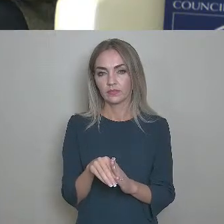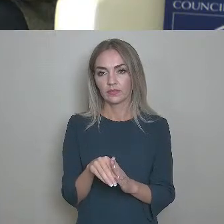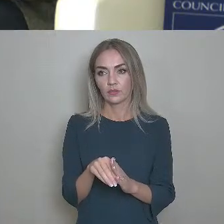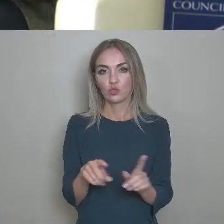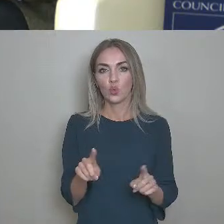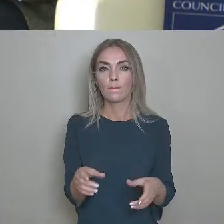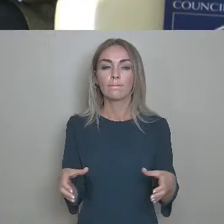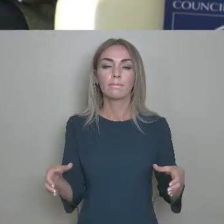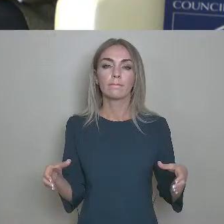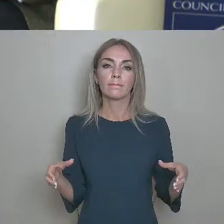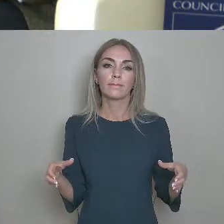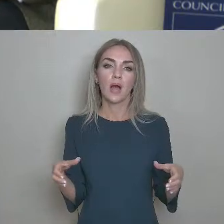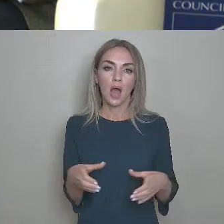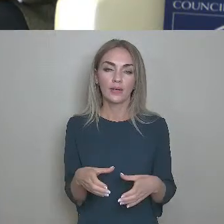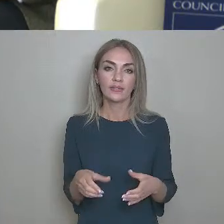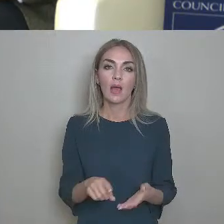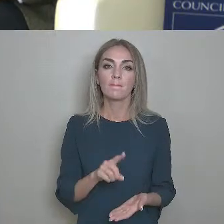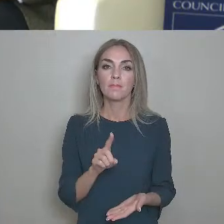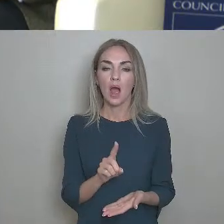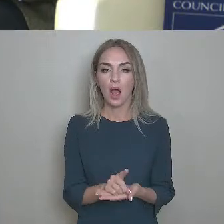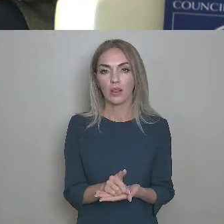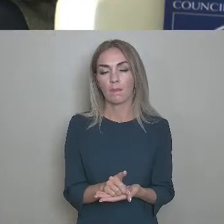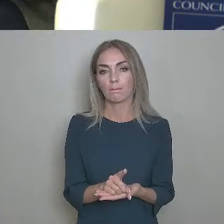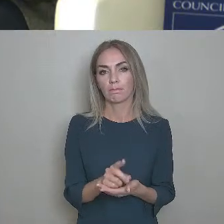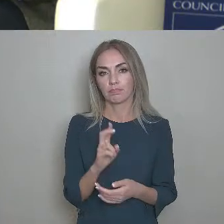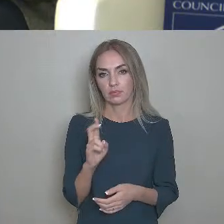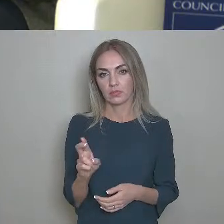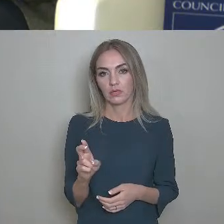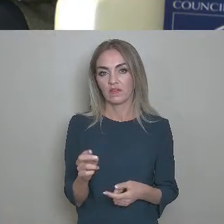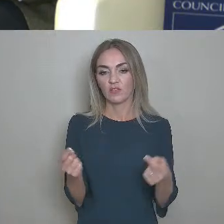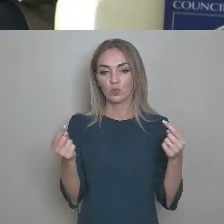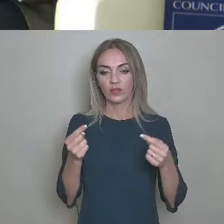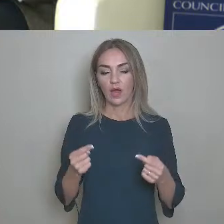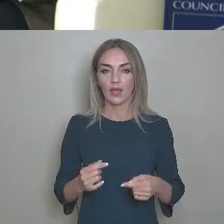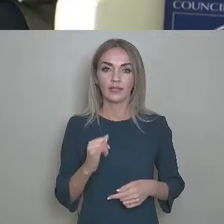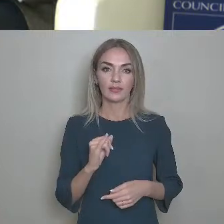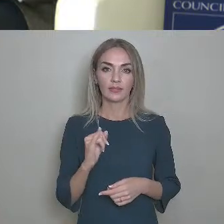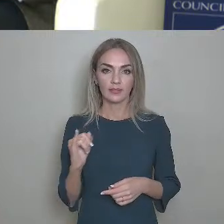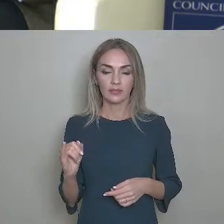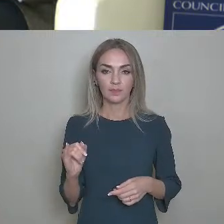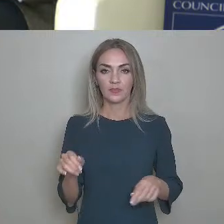the elections. The party is to,